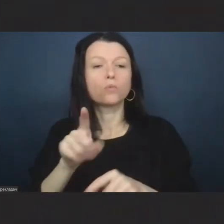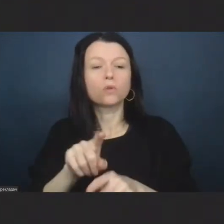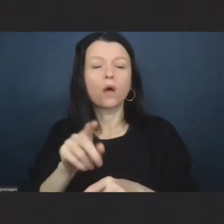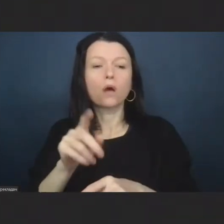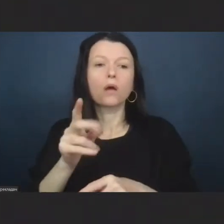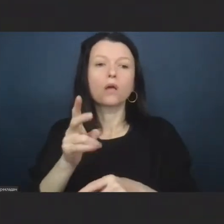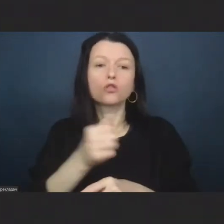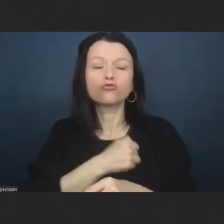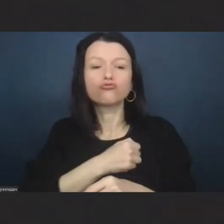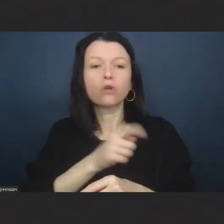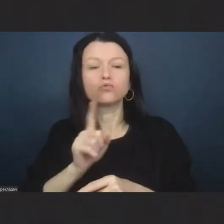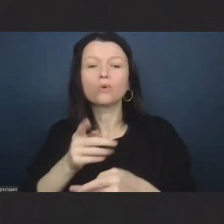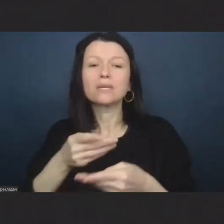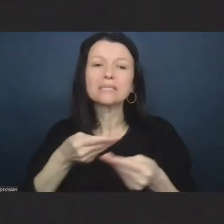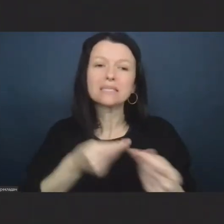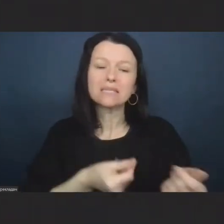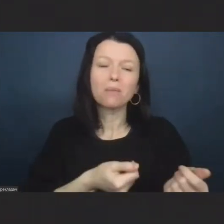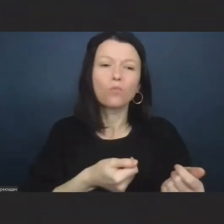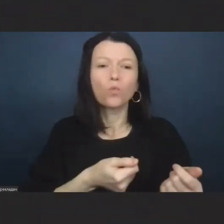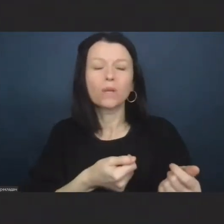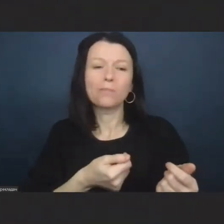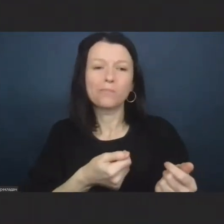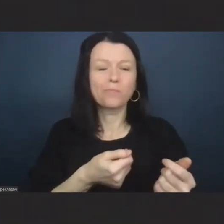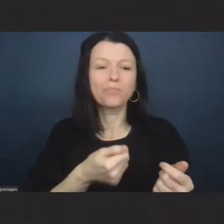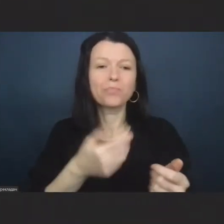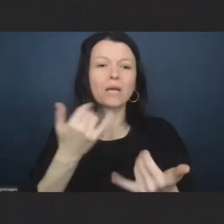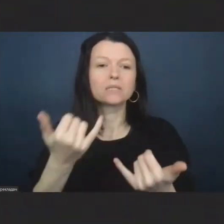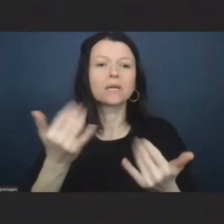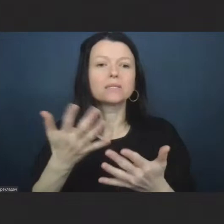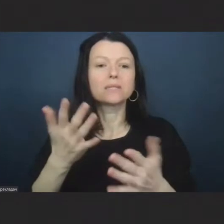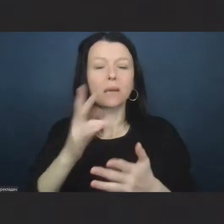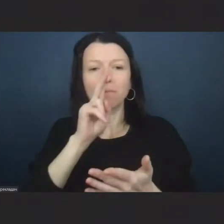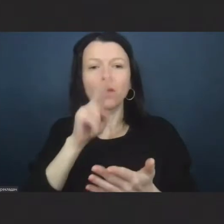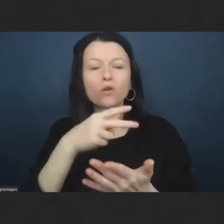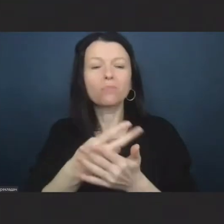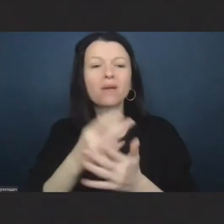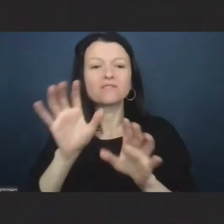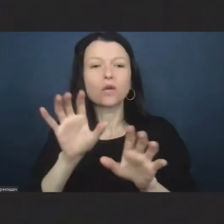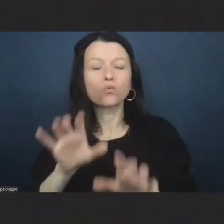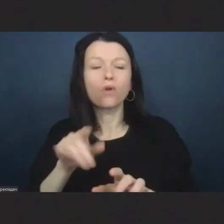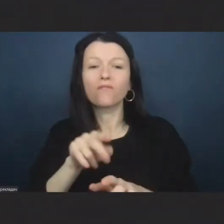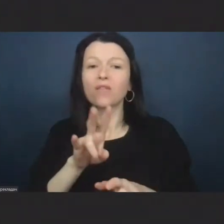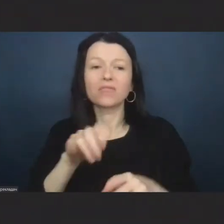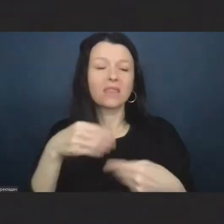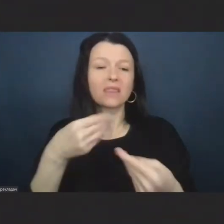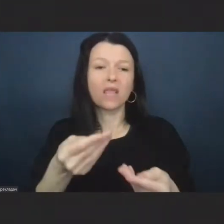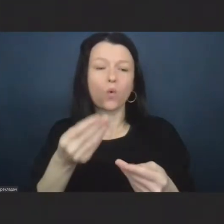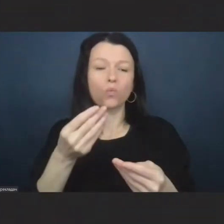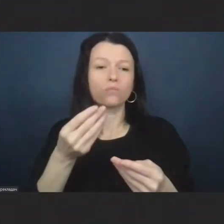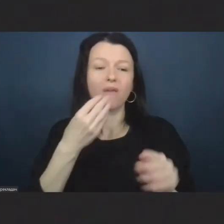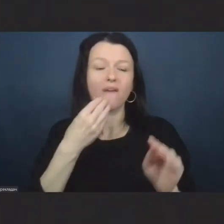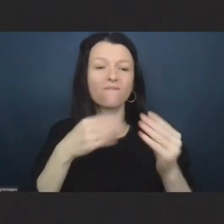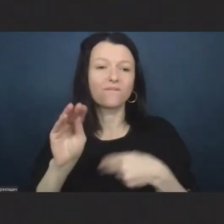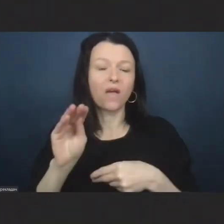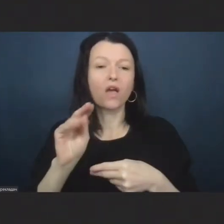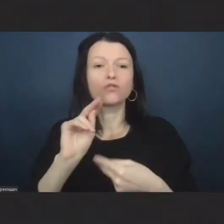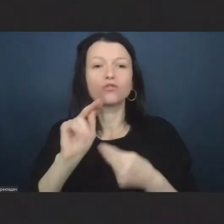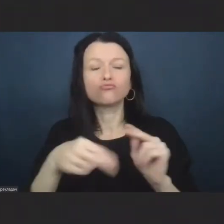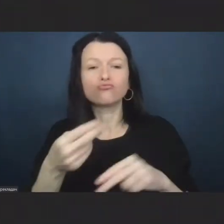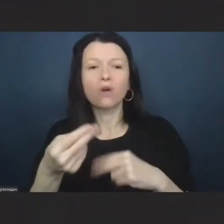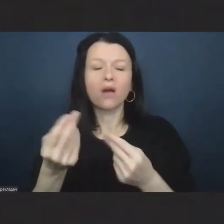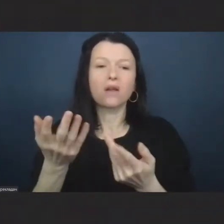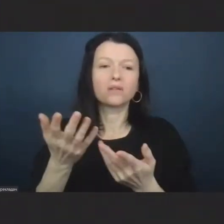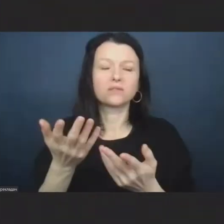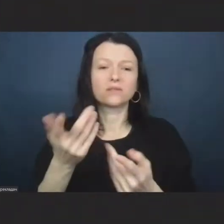working mechanisms. We are not talking about the duties of the employers. They have proven to